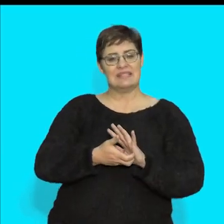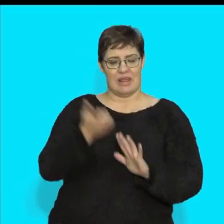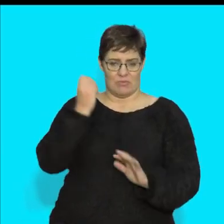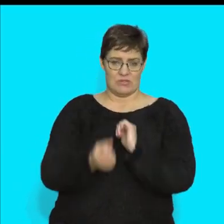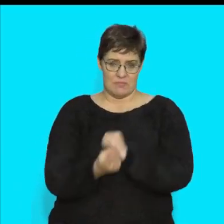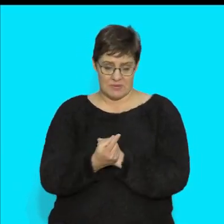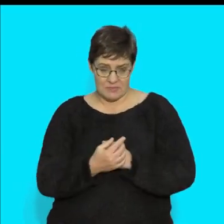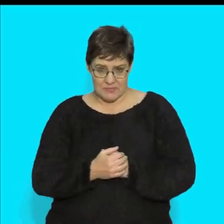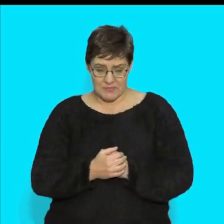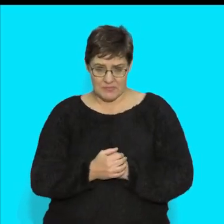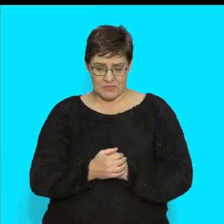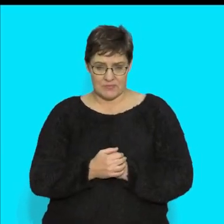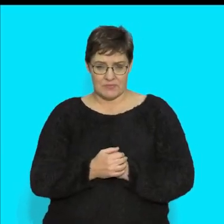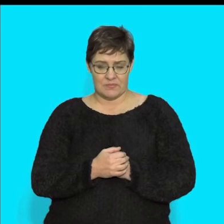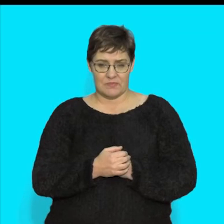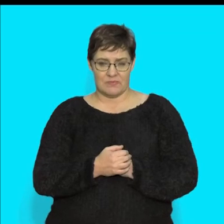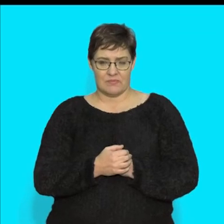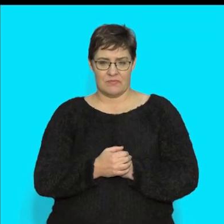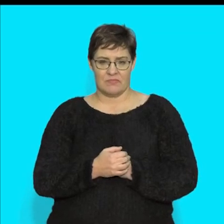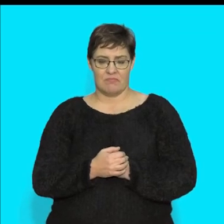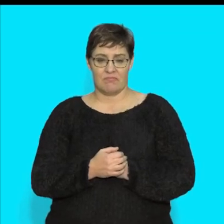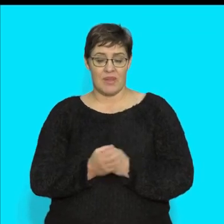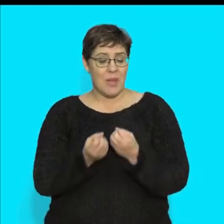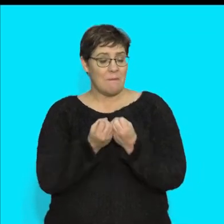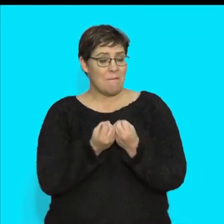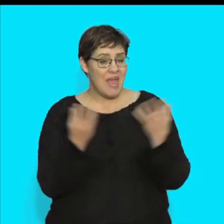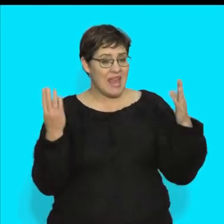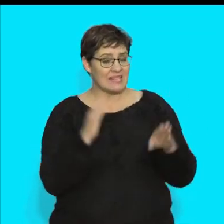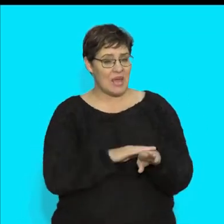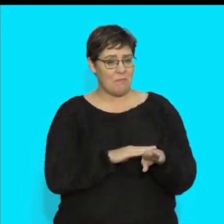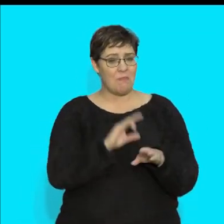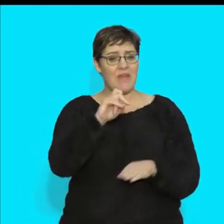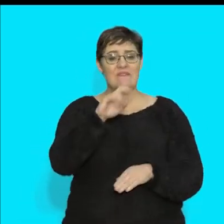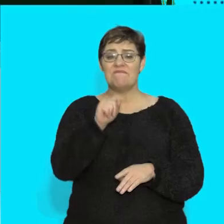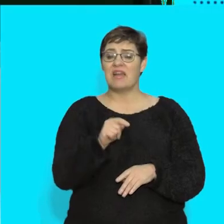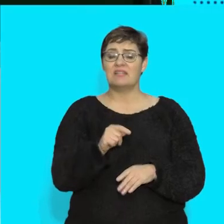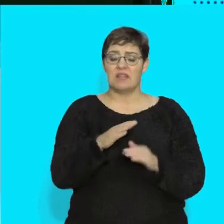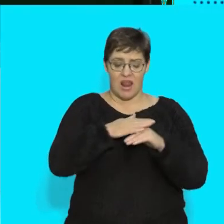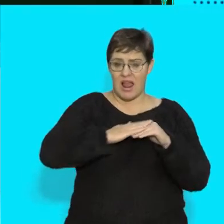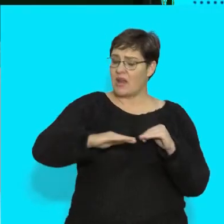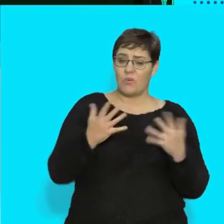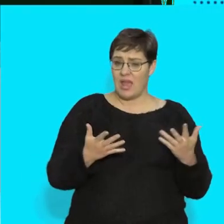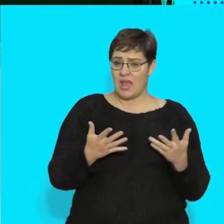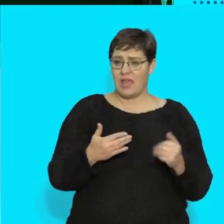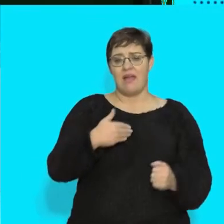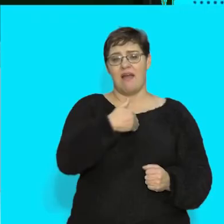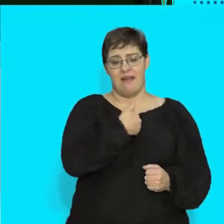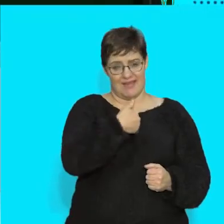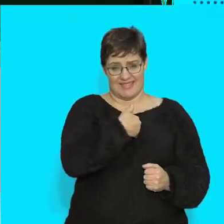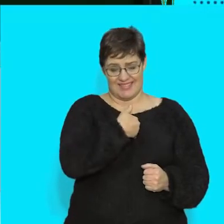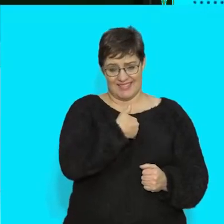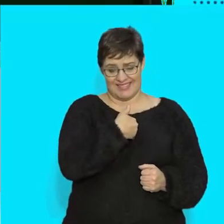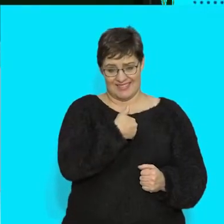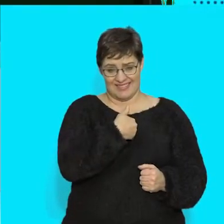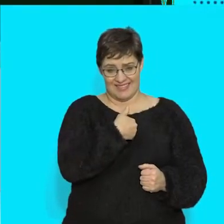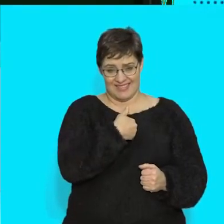to occur. Now, very often, where does the fat line? It lines the arteries